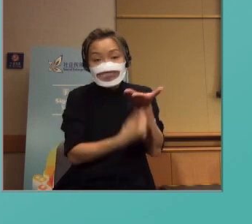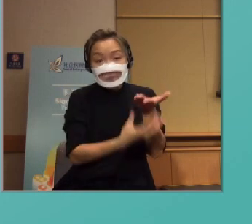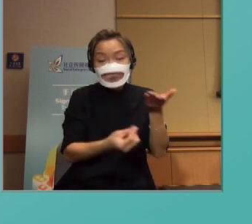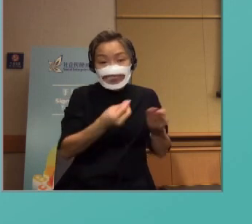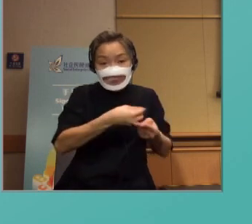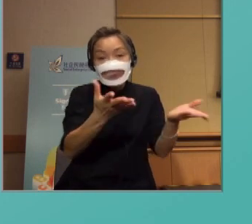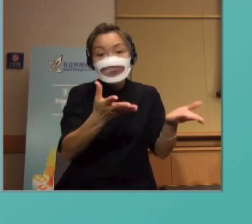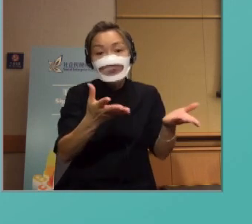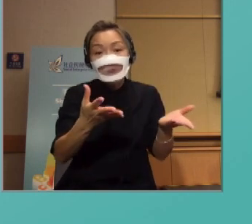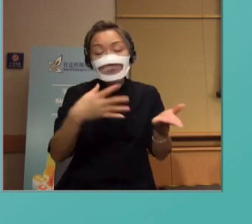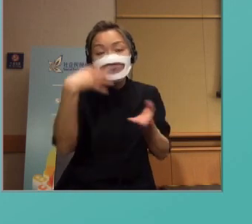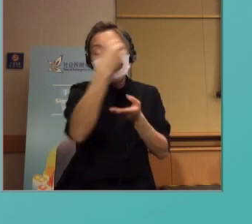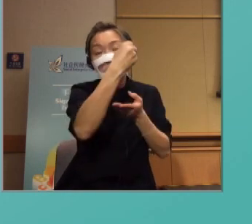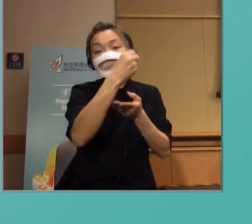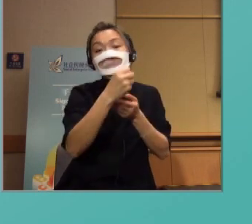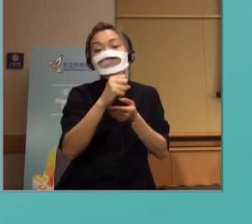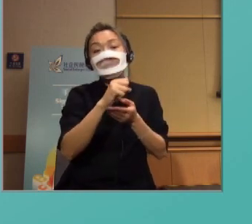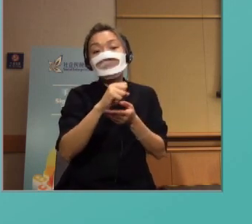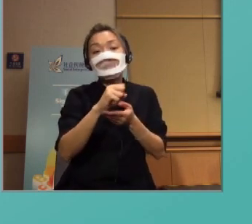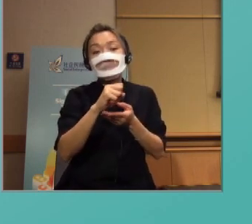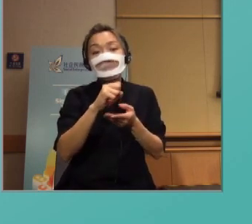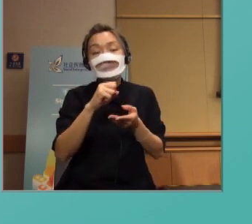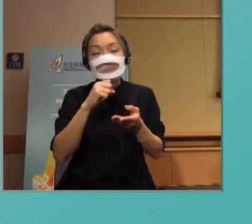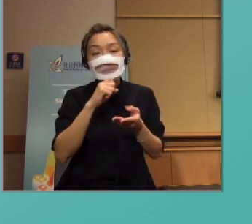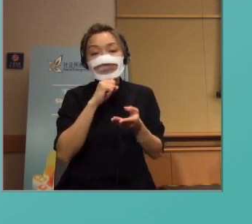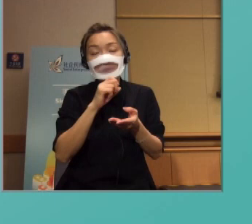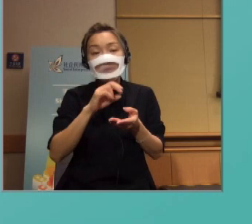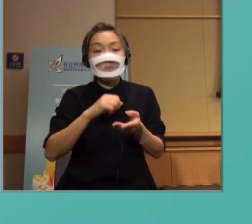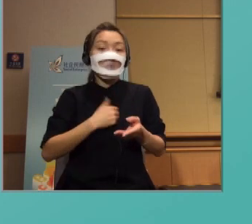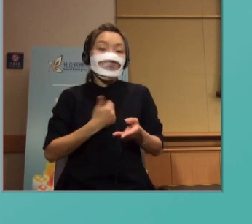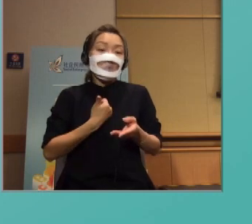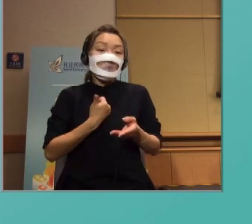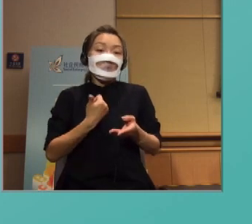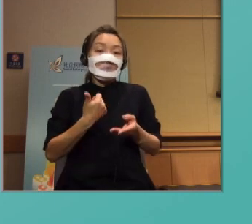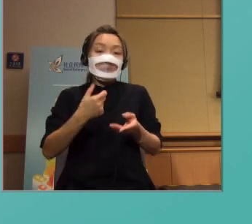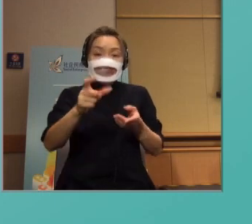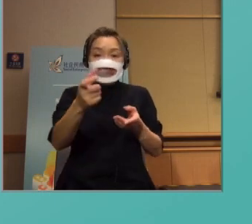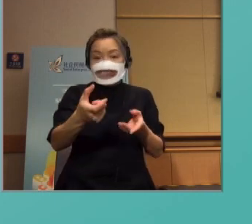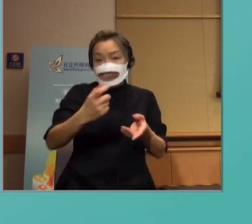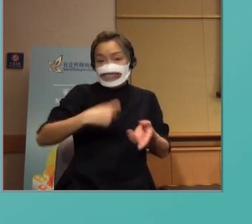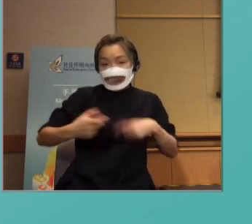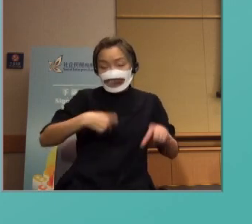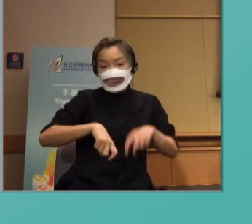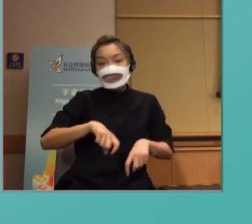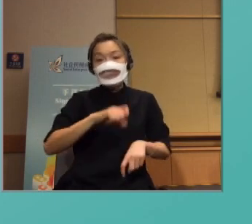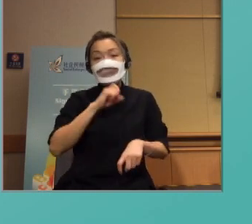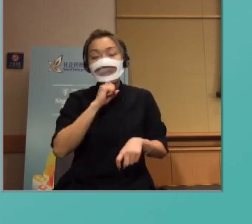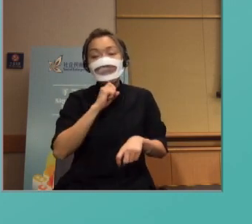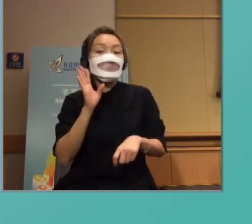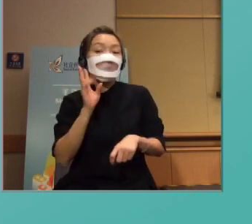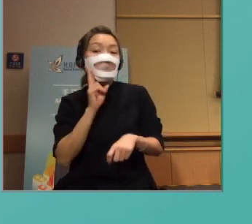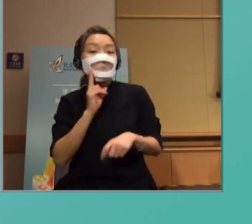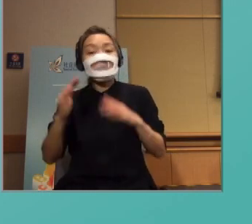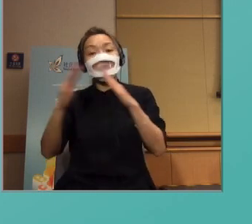to those teachers. In the same way that when you look at a house, and the house might make a certain rental income, that can inform of the value that you're willing to pay for the